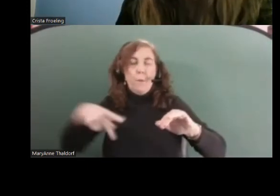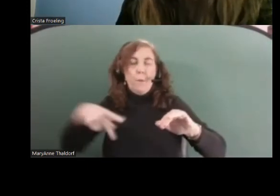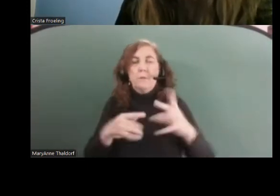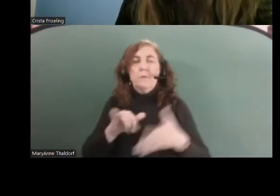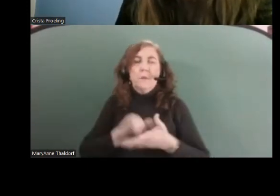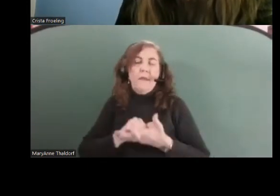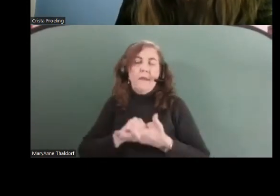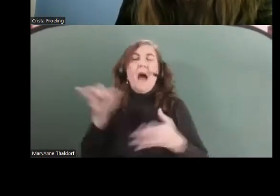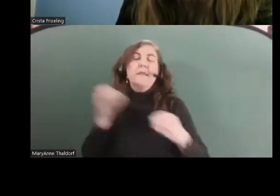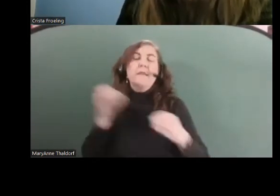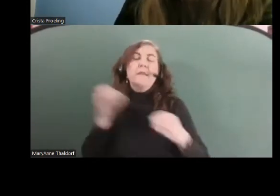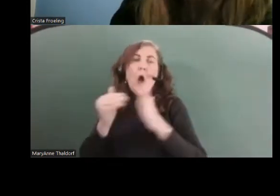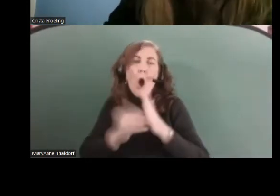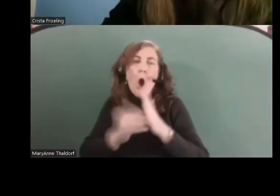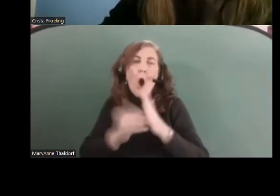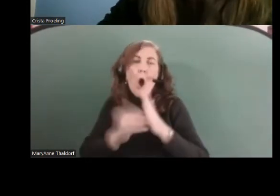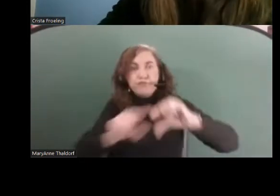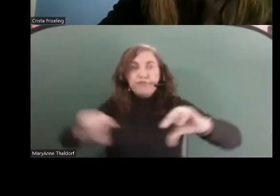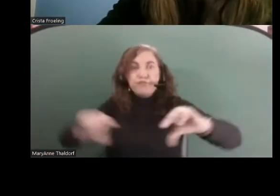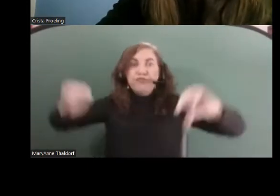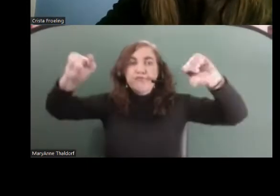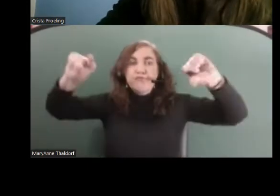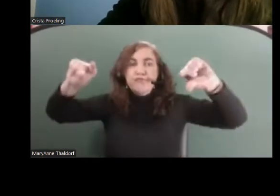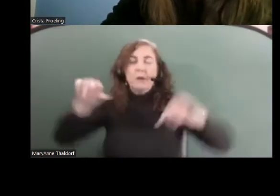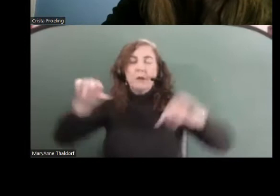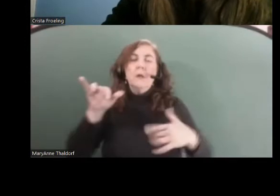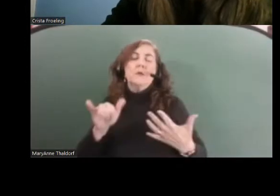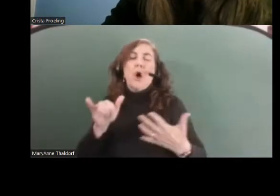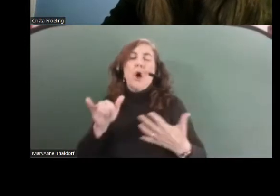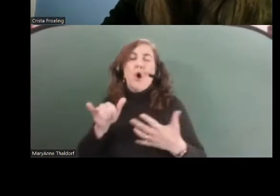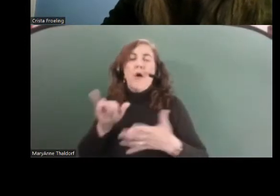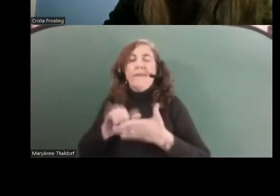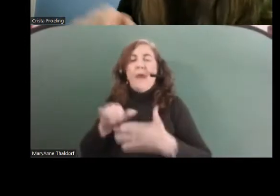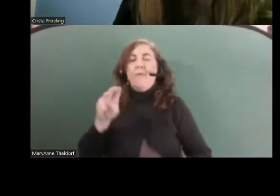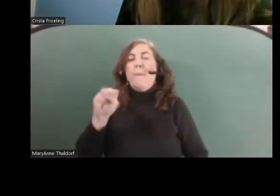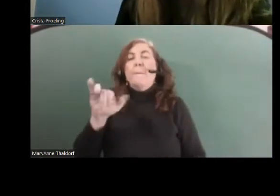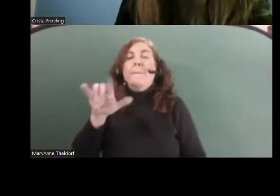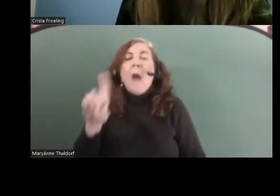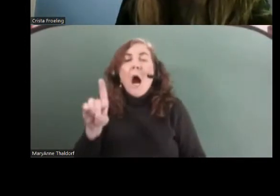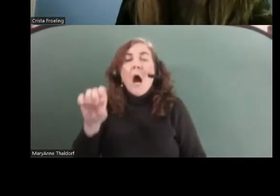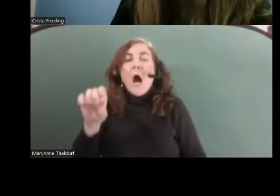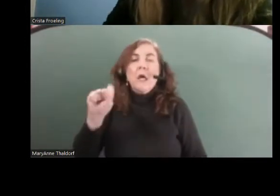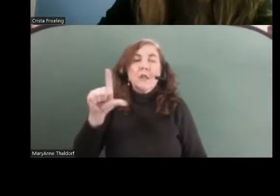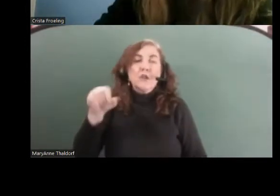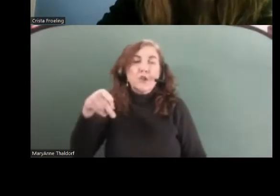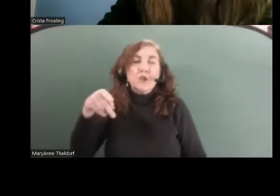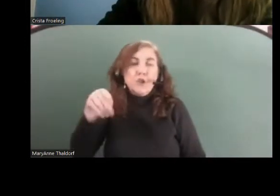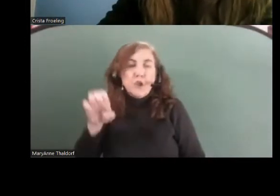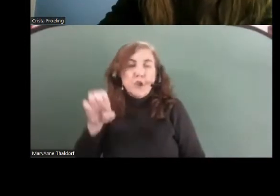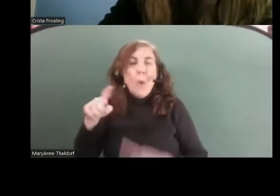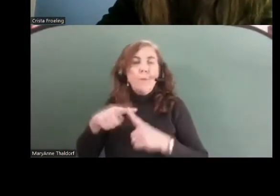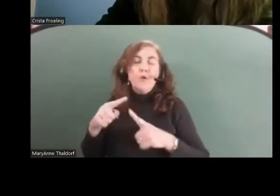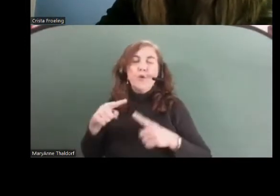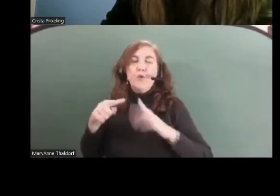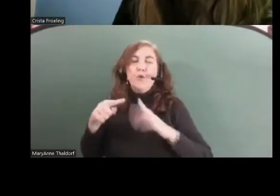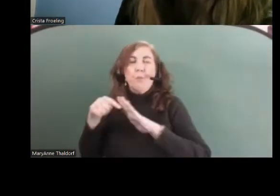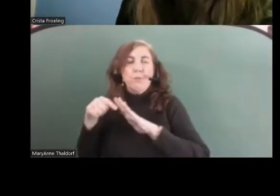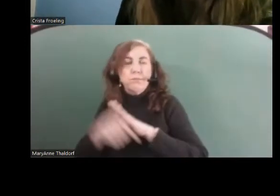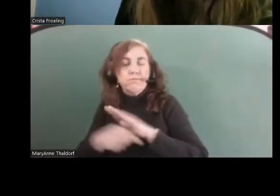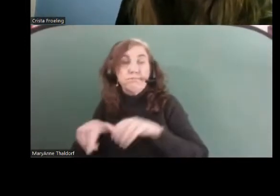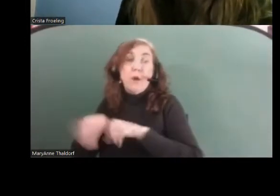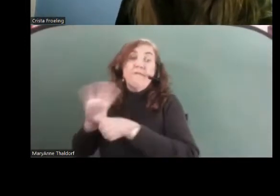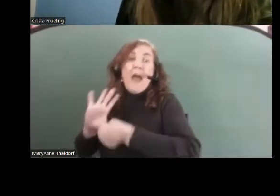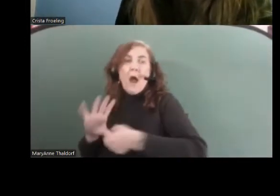more common. So you have you would call that a mild sloping to profound, or a moderate sloping to